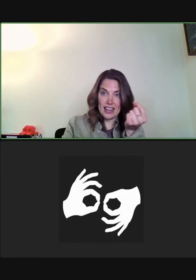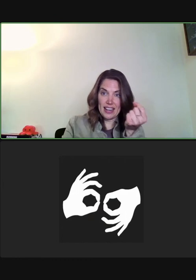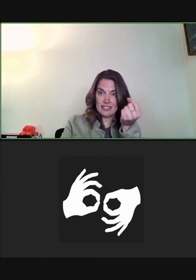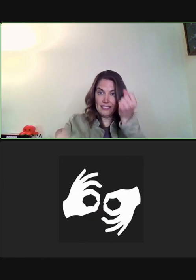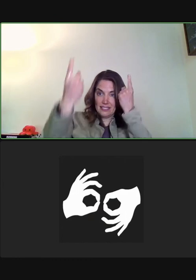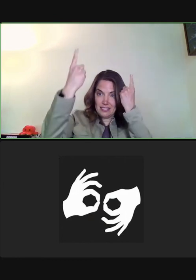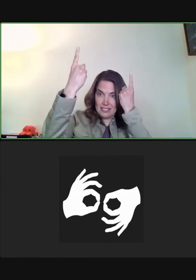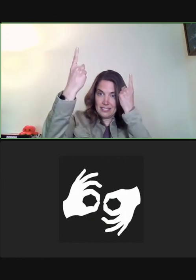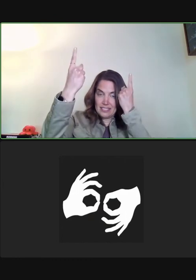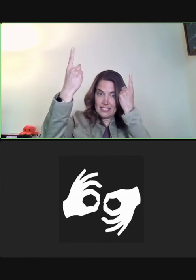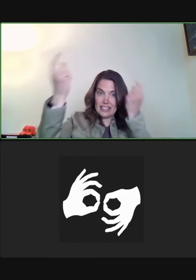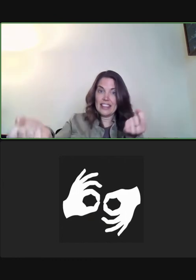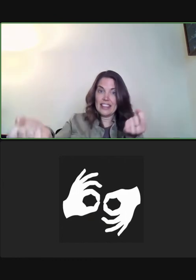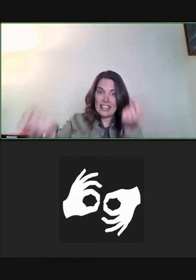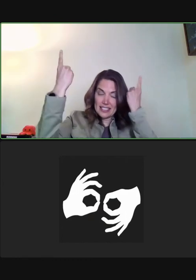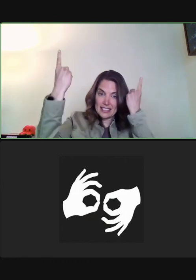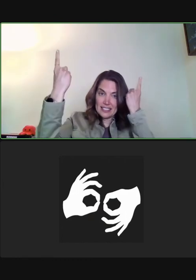It's I